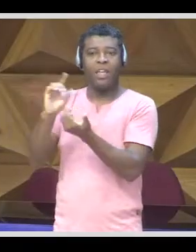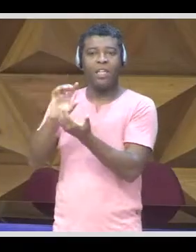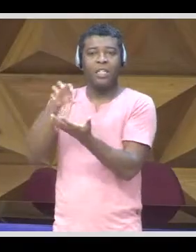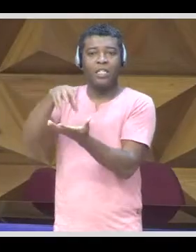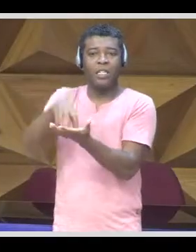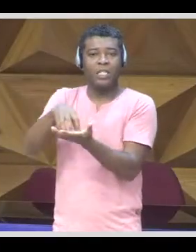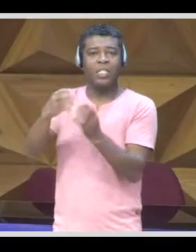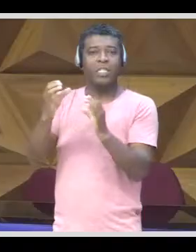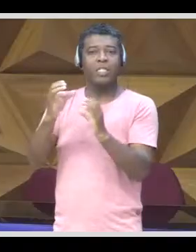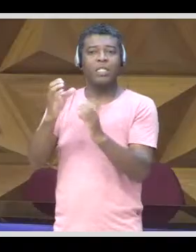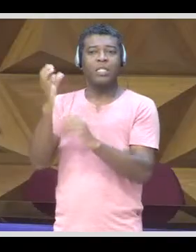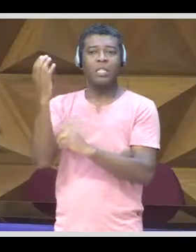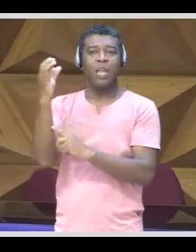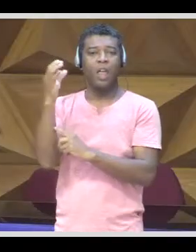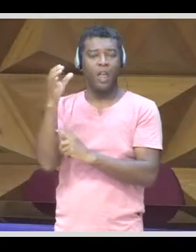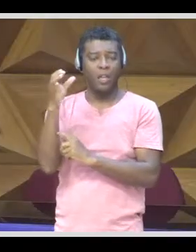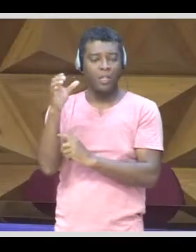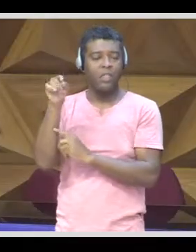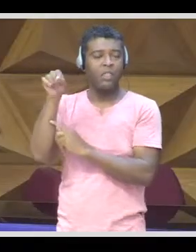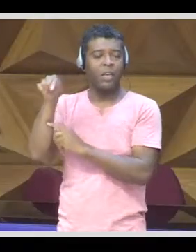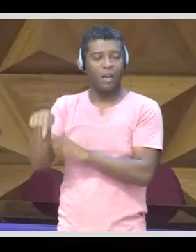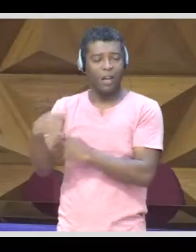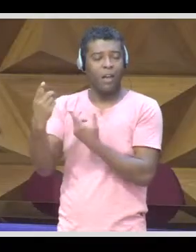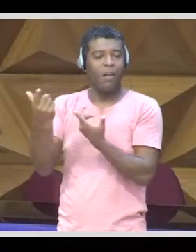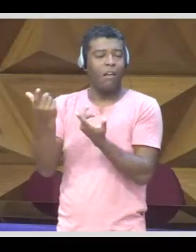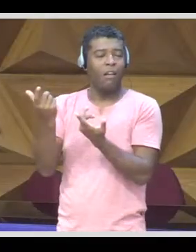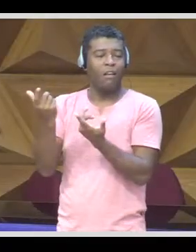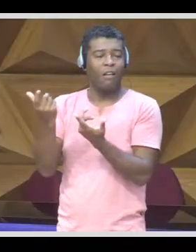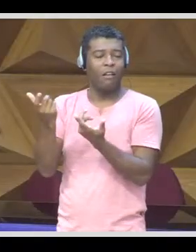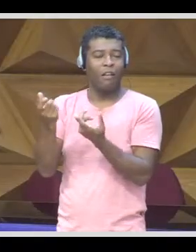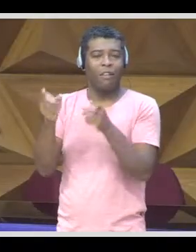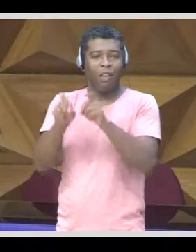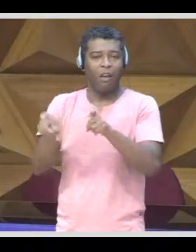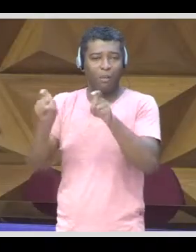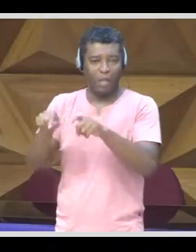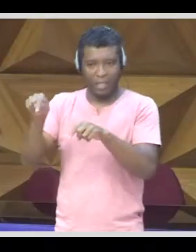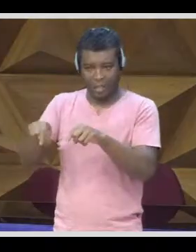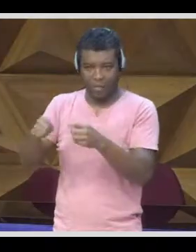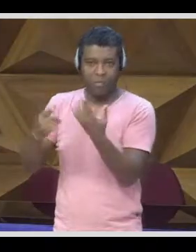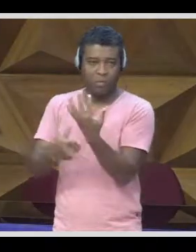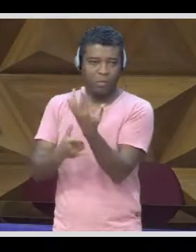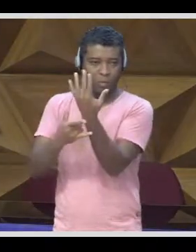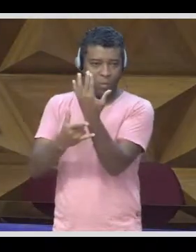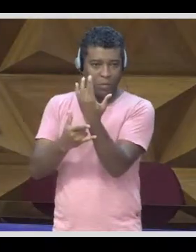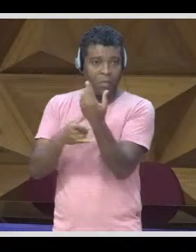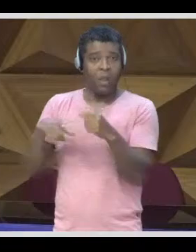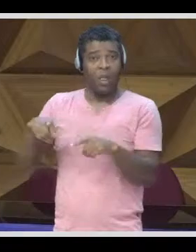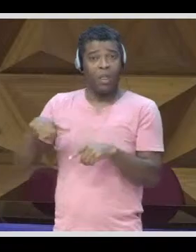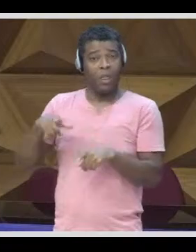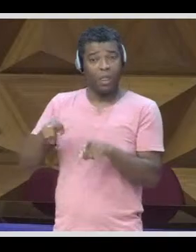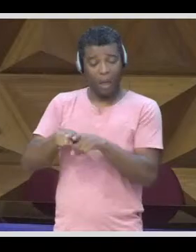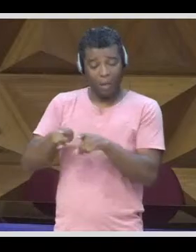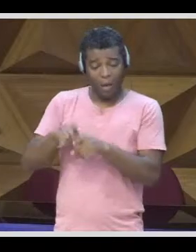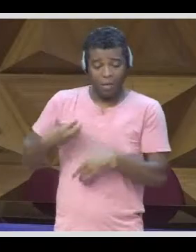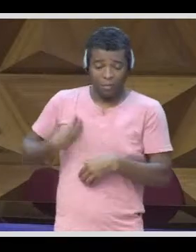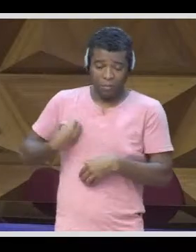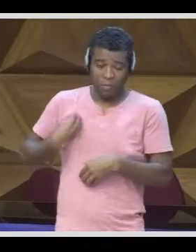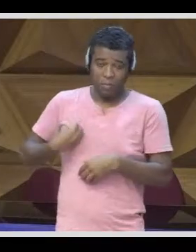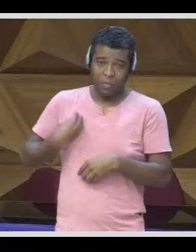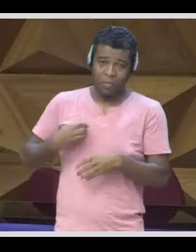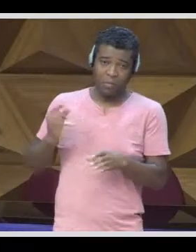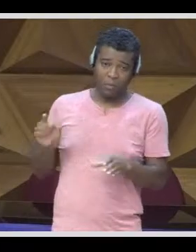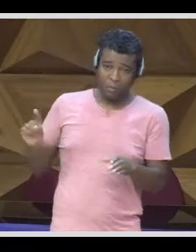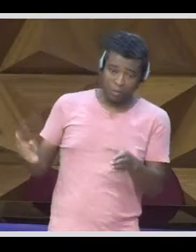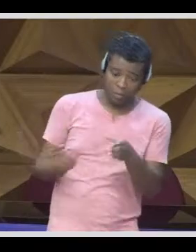former affiliate member of the Brazilian Academy of Sciences. Her main research interests are social computing, user behavior analysis, as